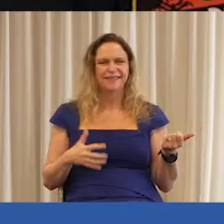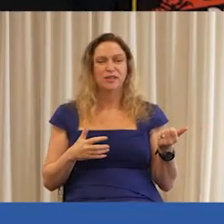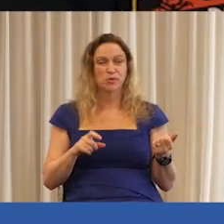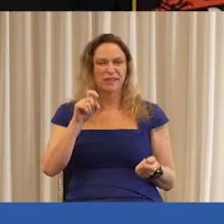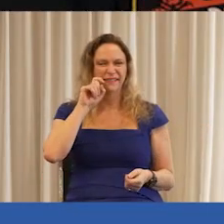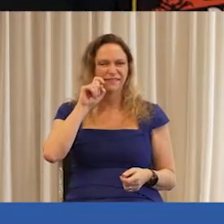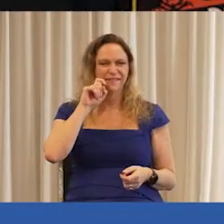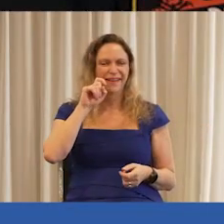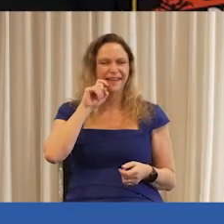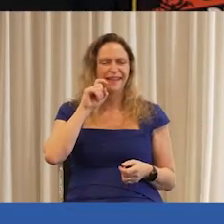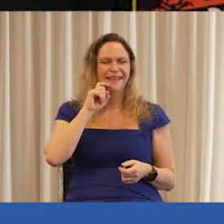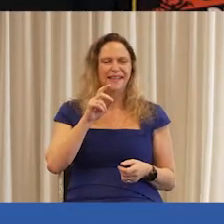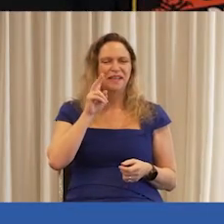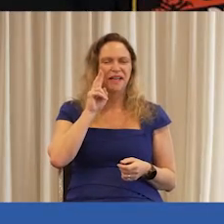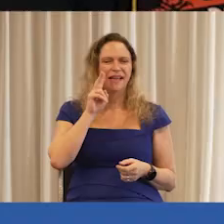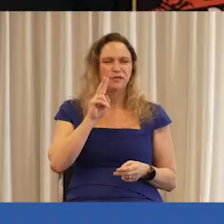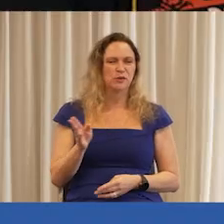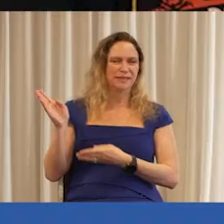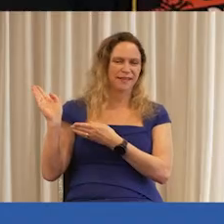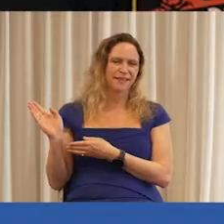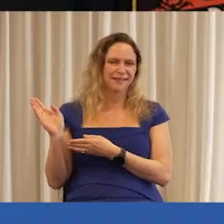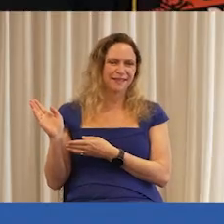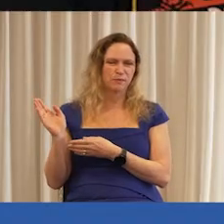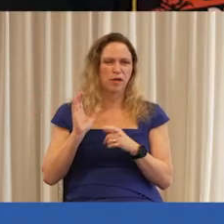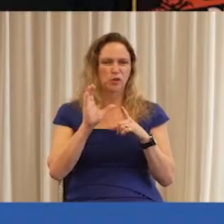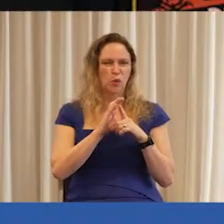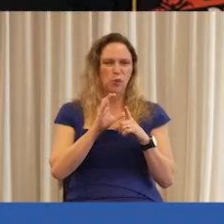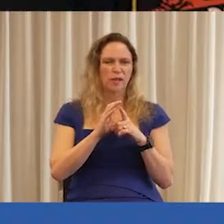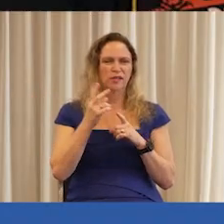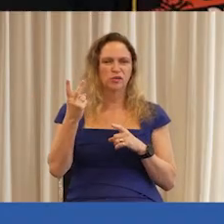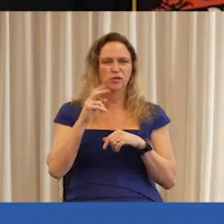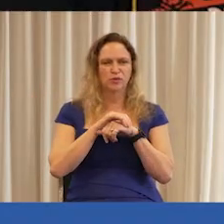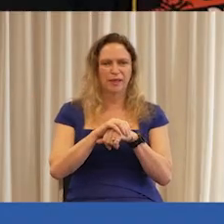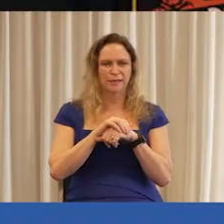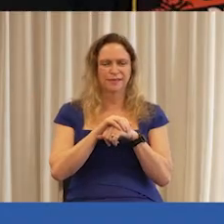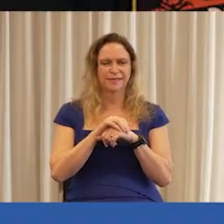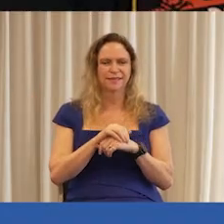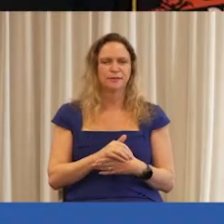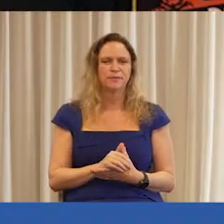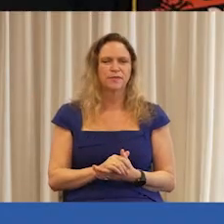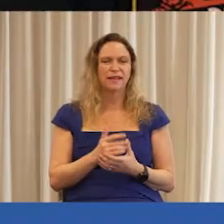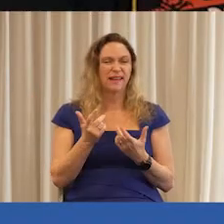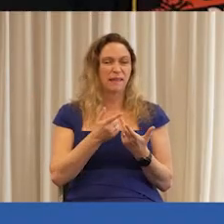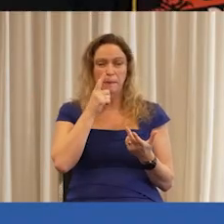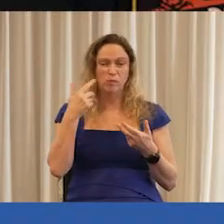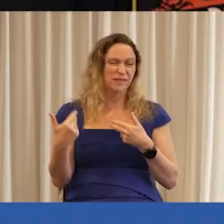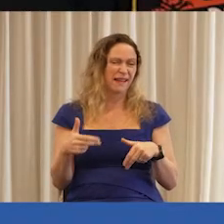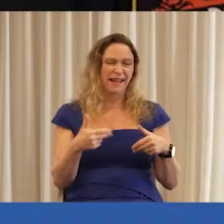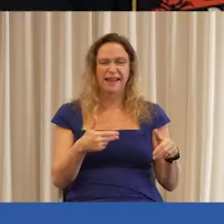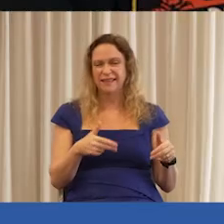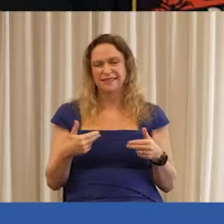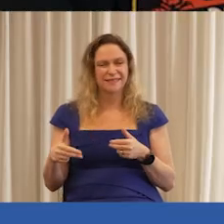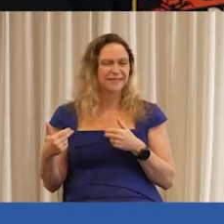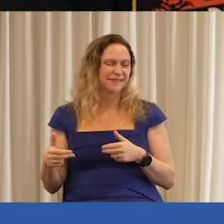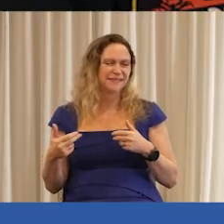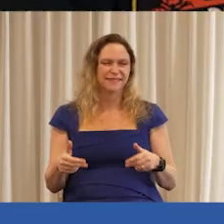these three women on this side, Rachel and her two friends, and a whole lot of other people were all dancing out the front on the